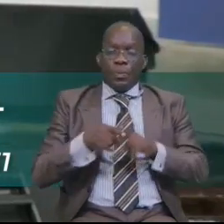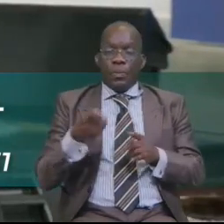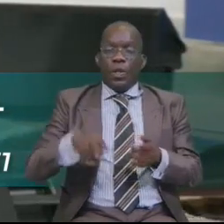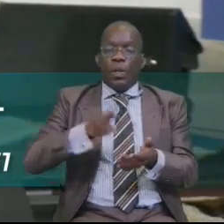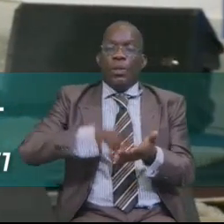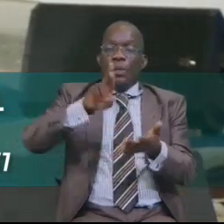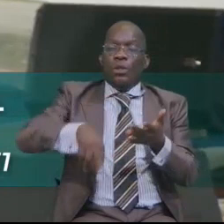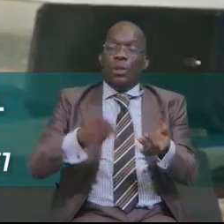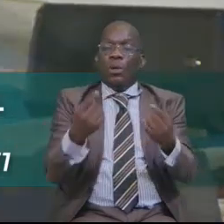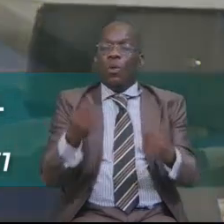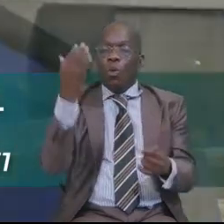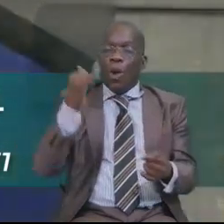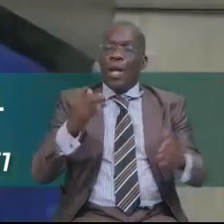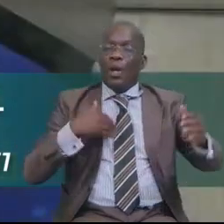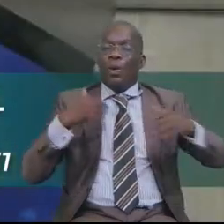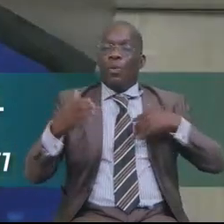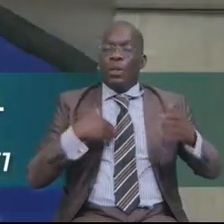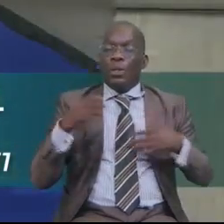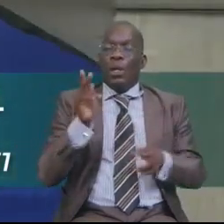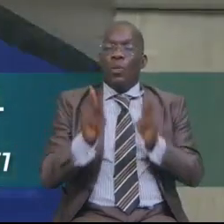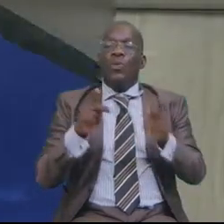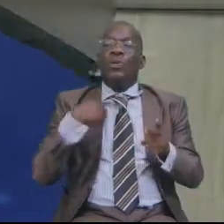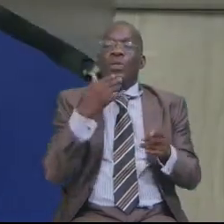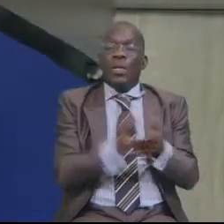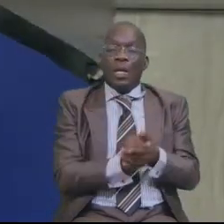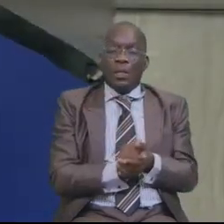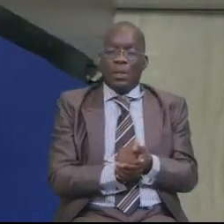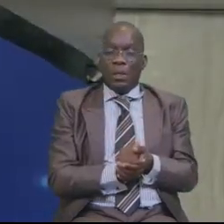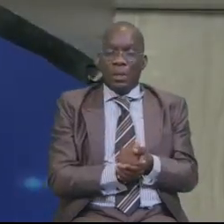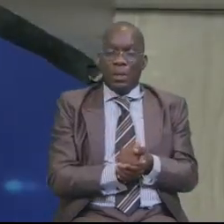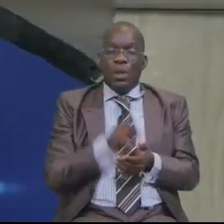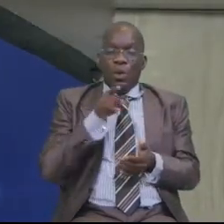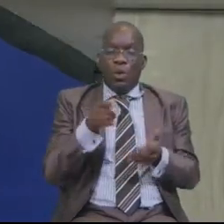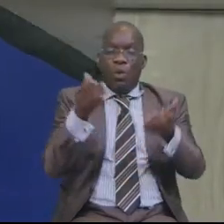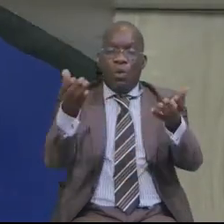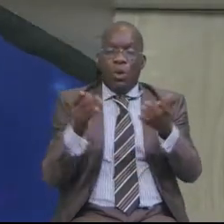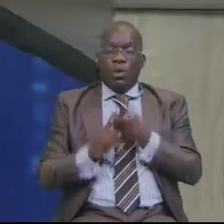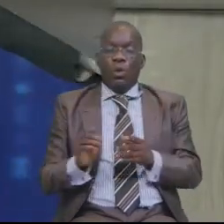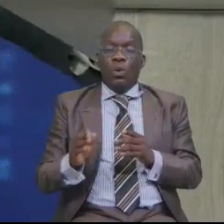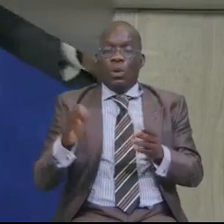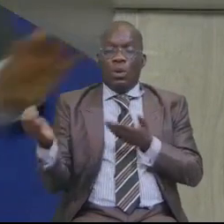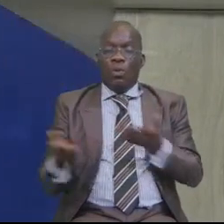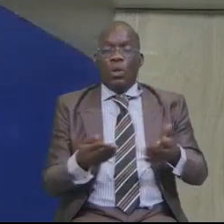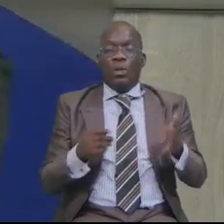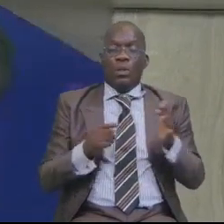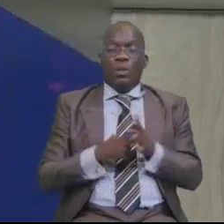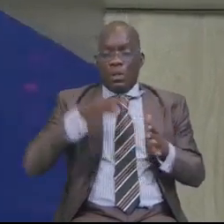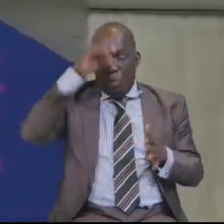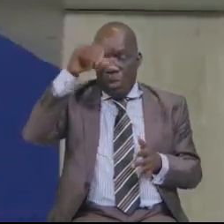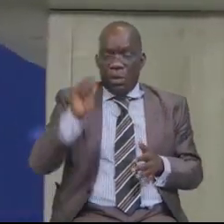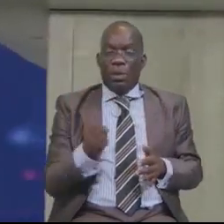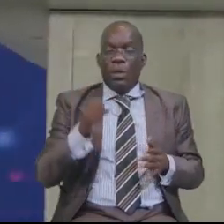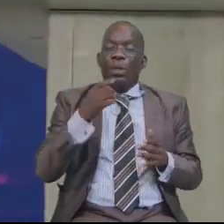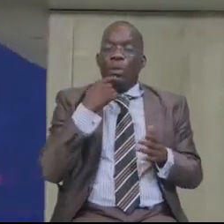do you complain? The people said, you intend to bring this man's blood upon us. But look at